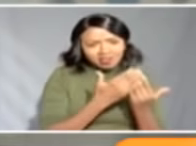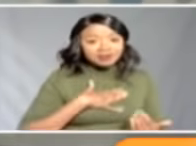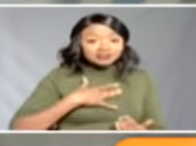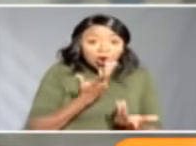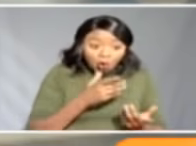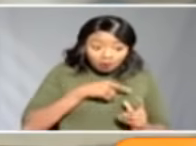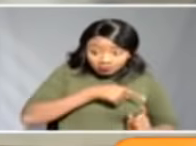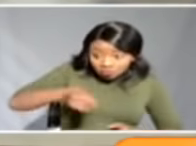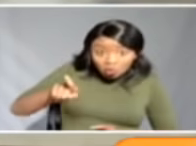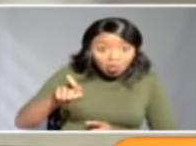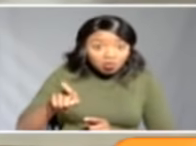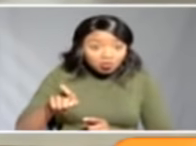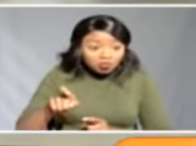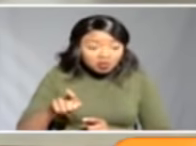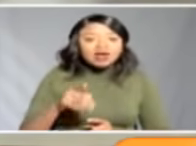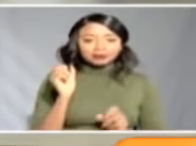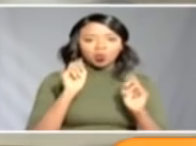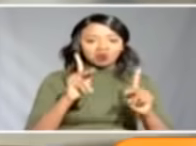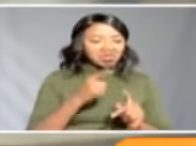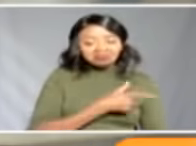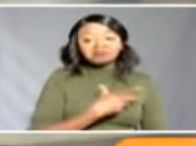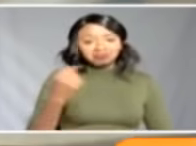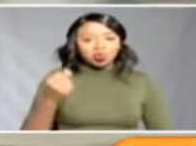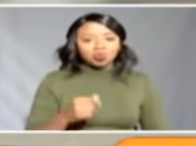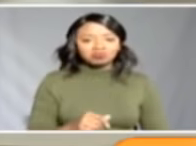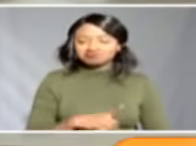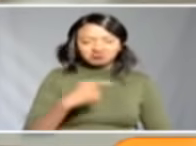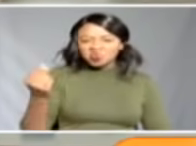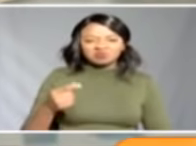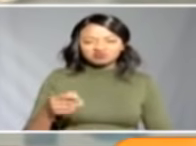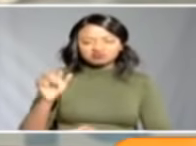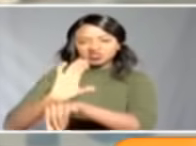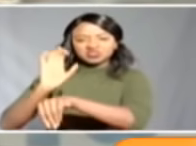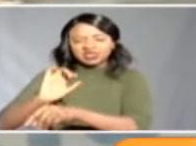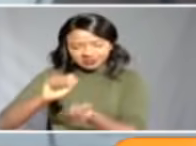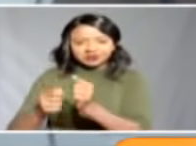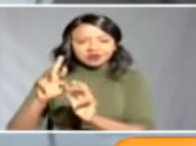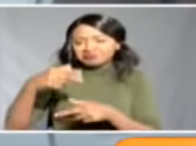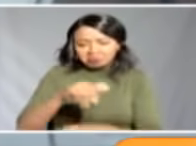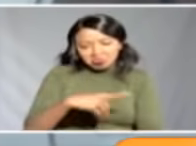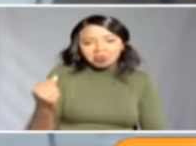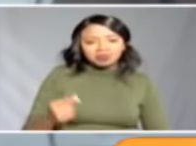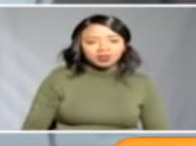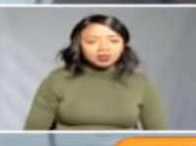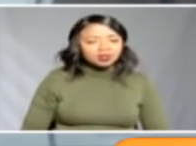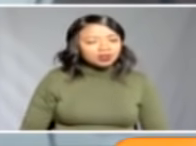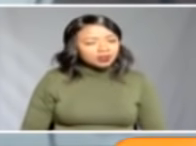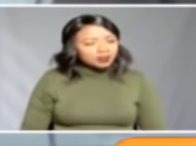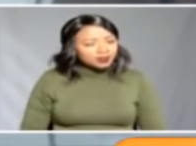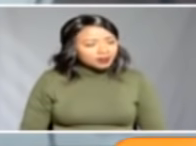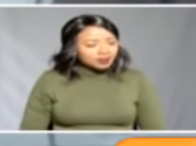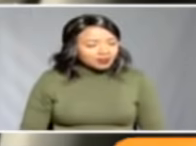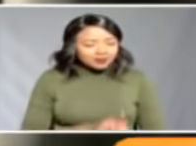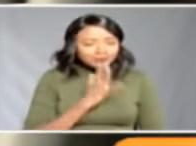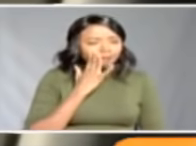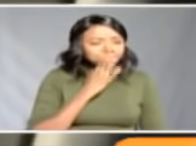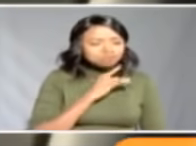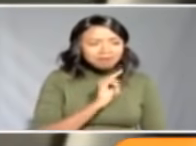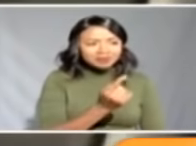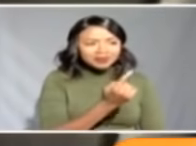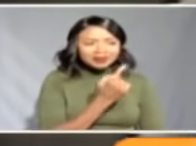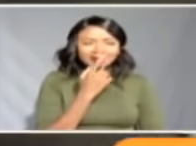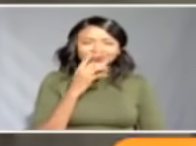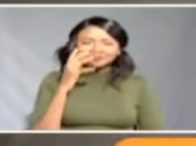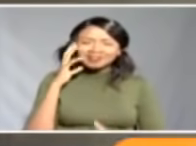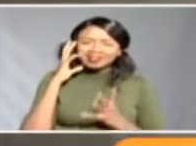mtoto aende. Yeah? Aende. Sawa. She comes out looking puzzled and